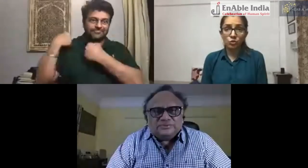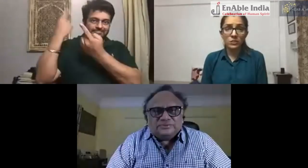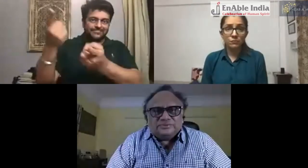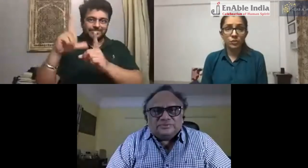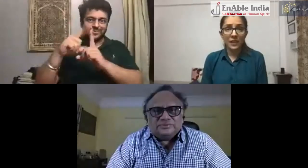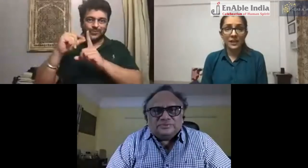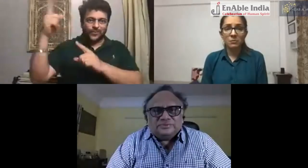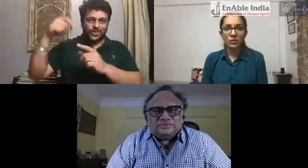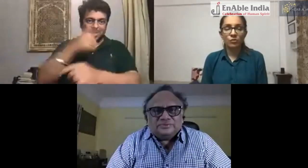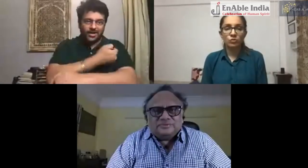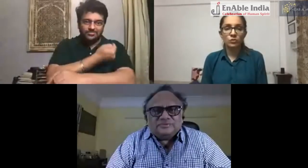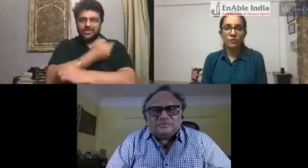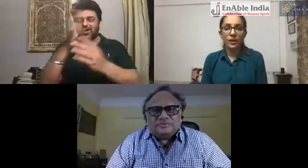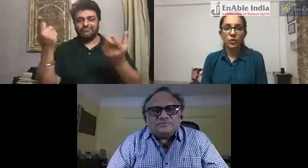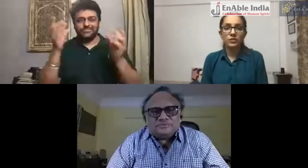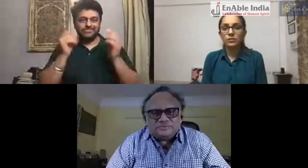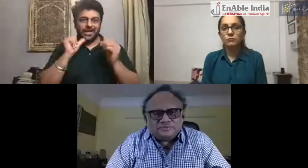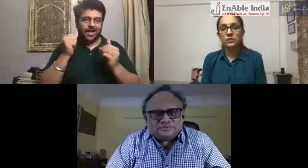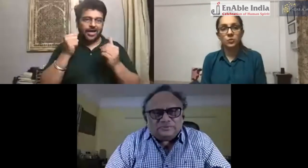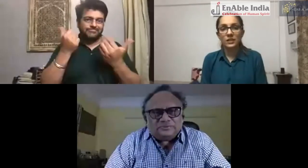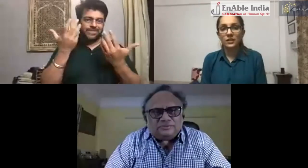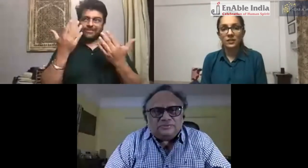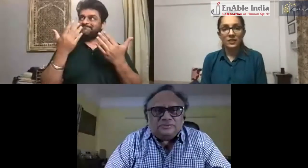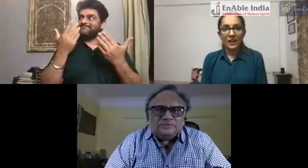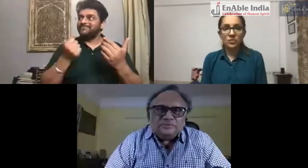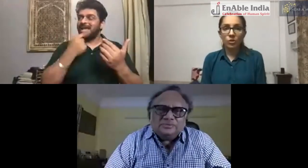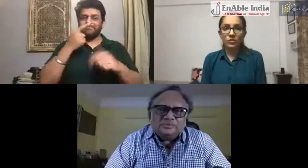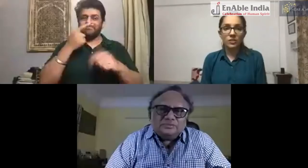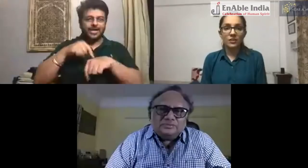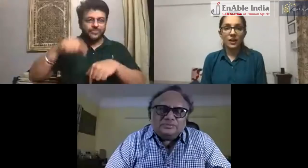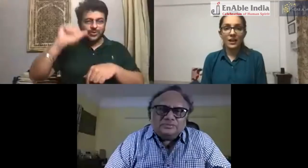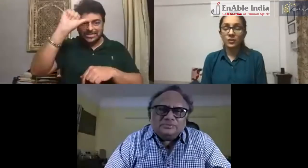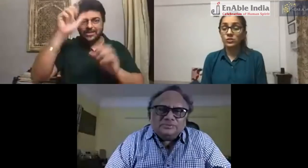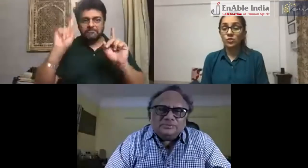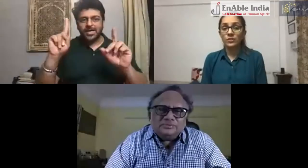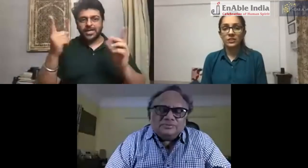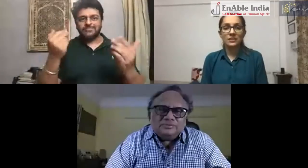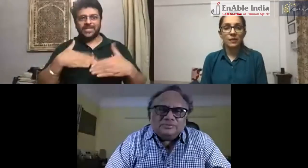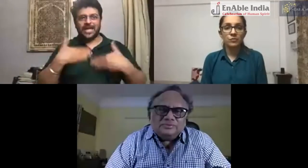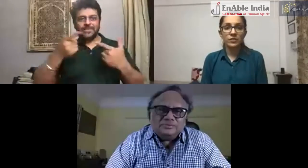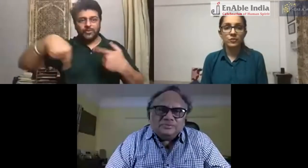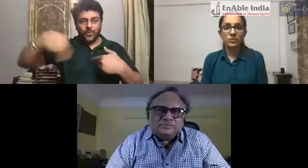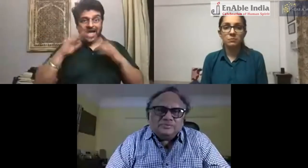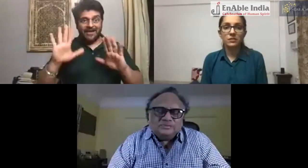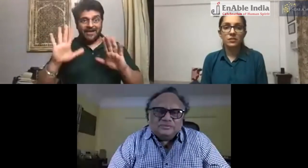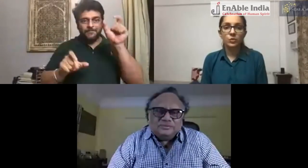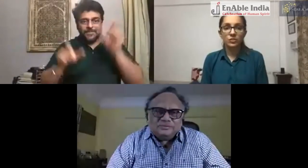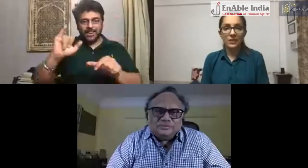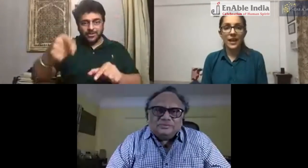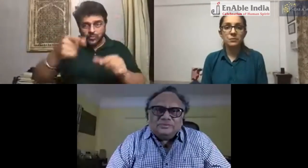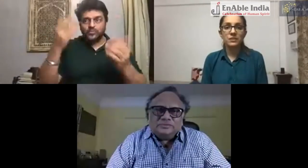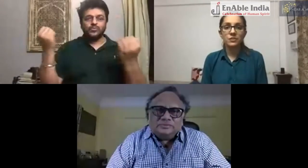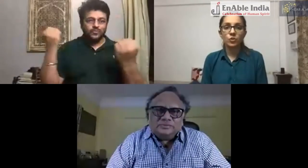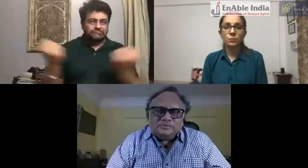thank you so much for your time and so much of hard work that you've been doing as a doctor. I know it's not a great time for the country, but we're